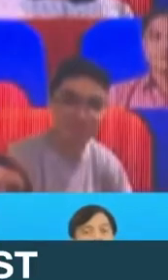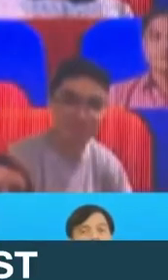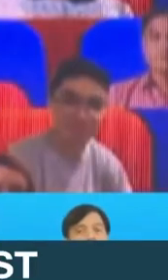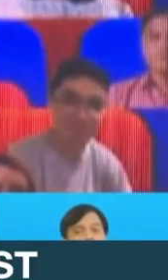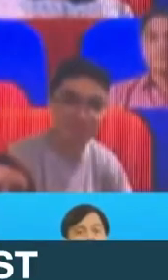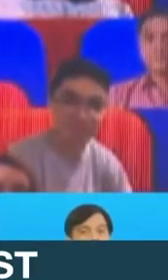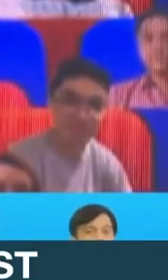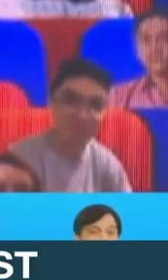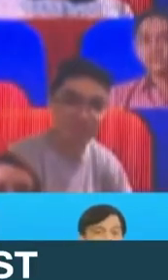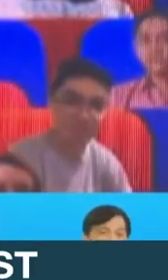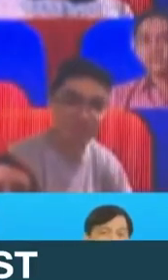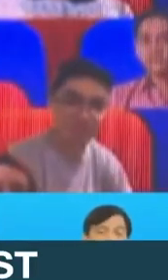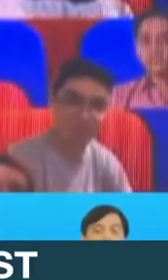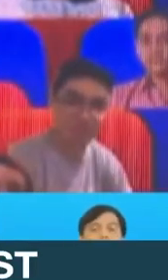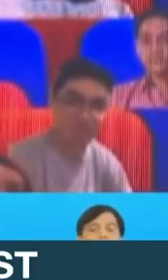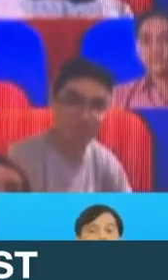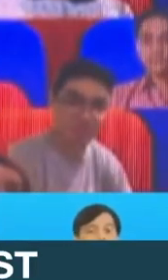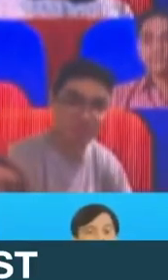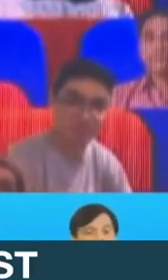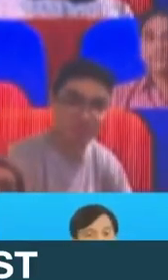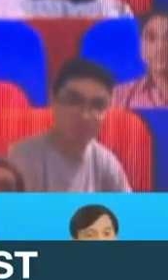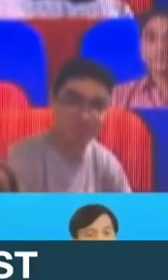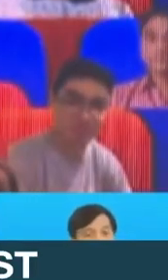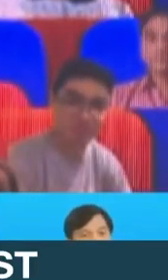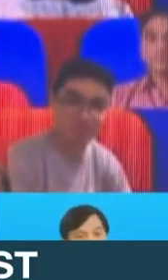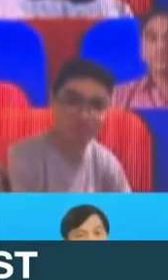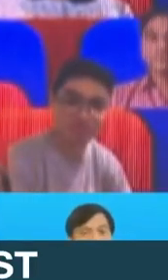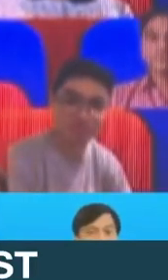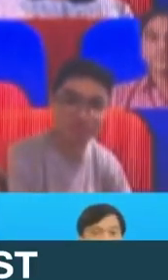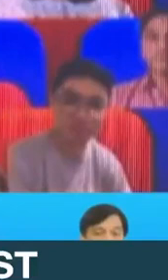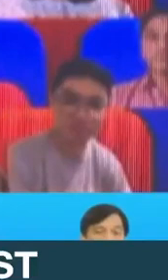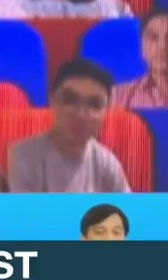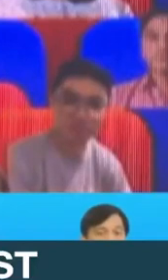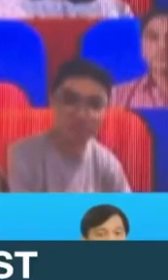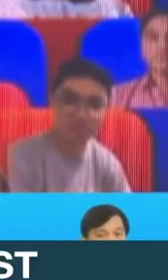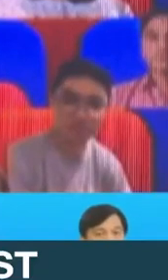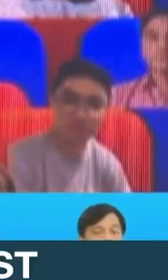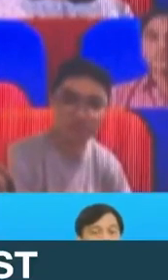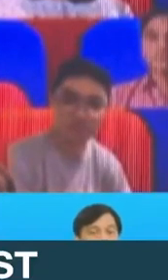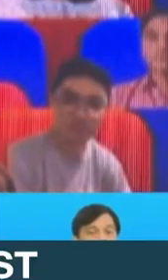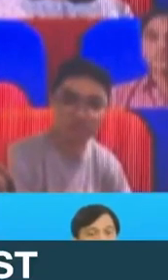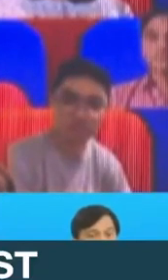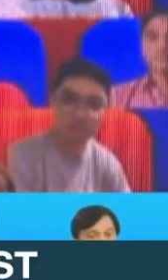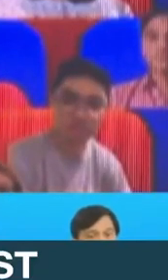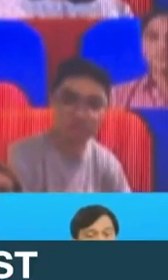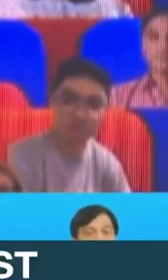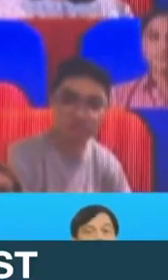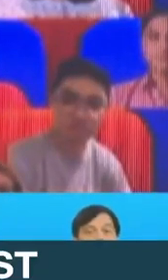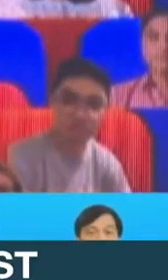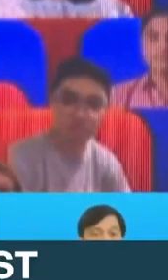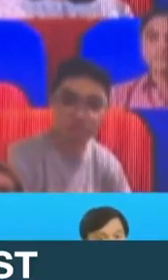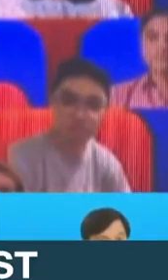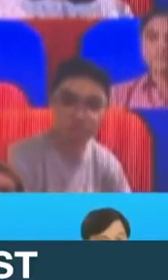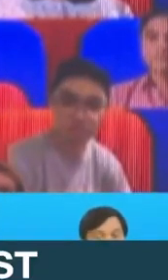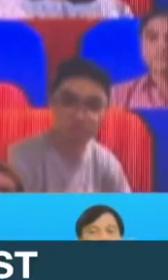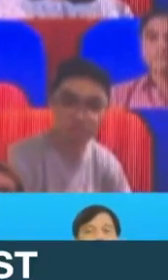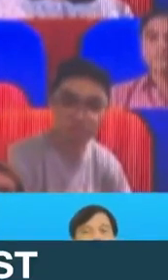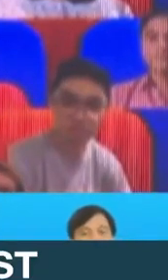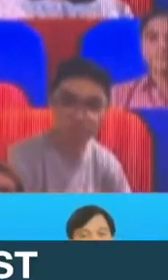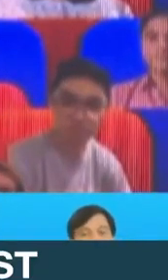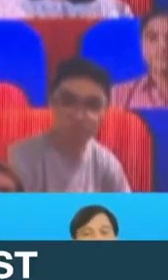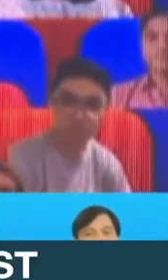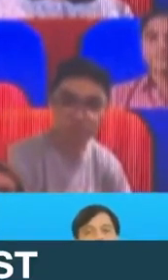his guns as a labor leader. But Professor Edna Ko of the University of the Philippines says he needs to expand his platform